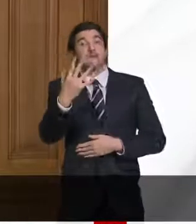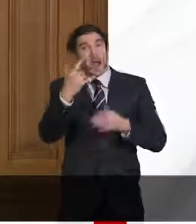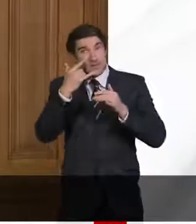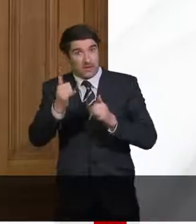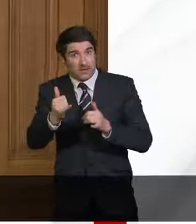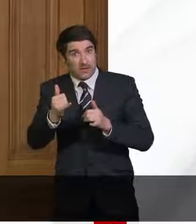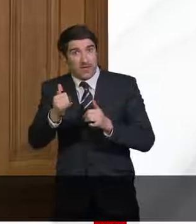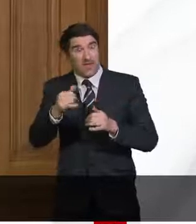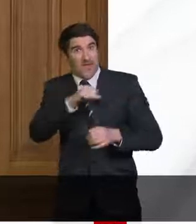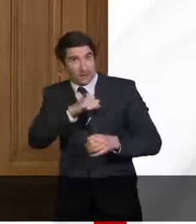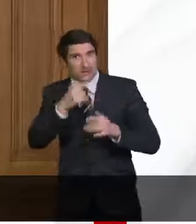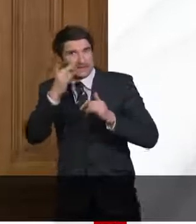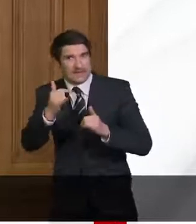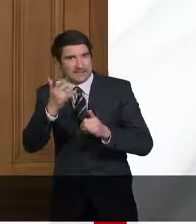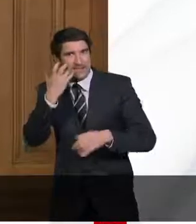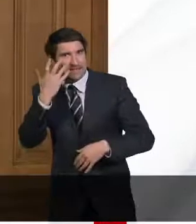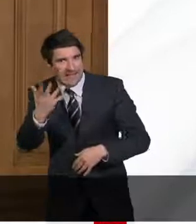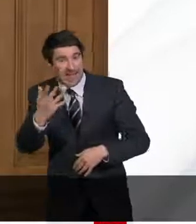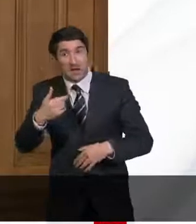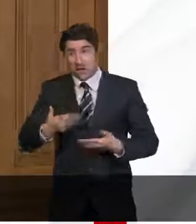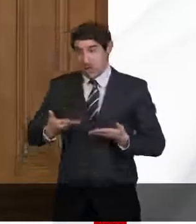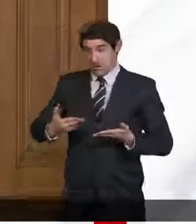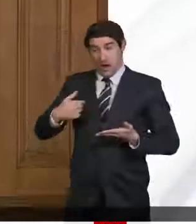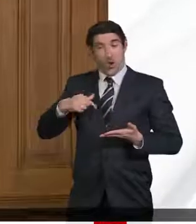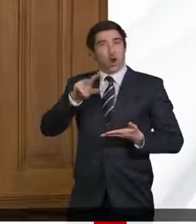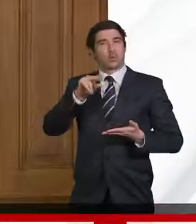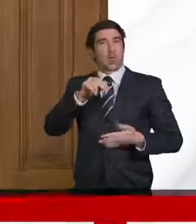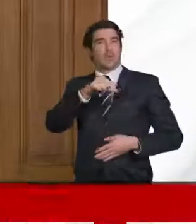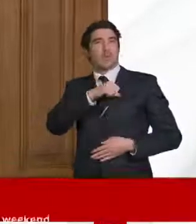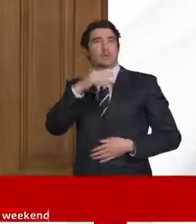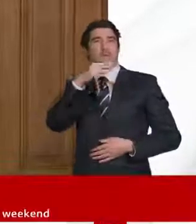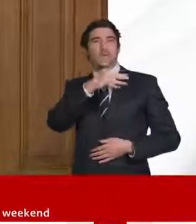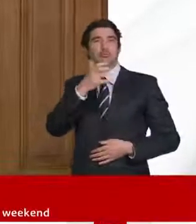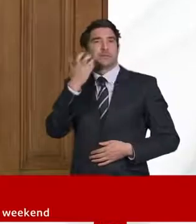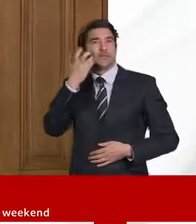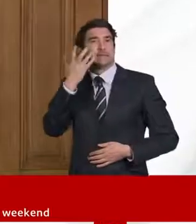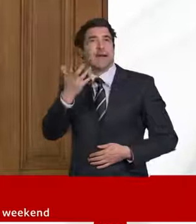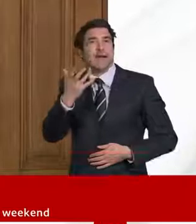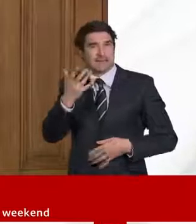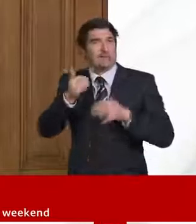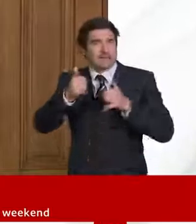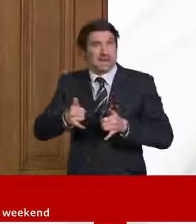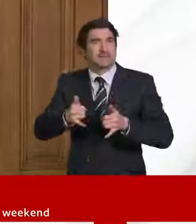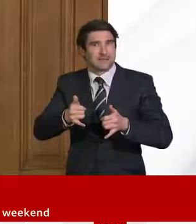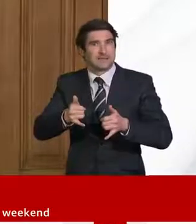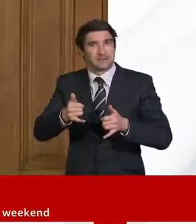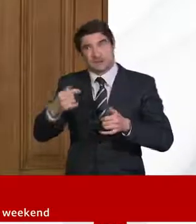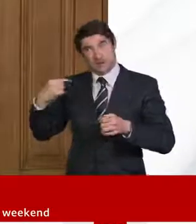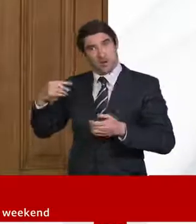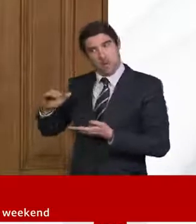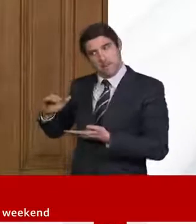about 12,700, so that's a steady increase over the last few days. So that represents additional capacity there, as we've just